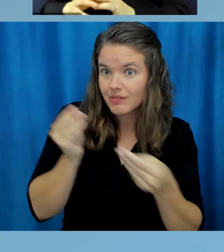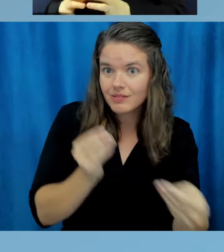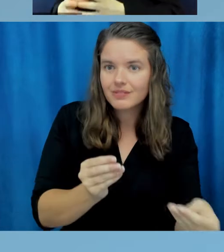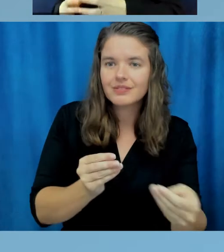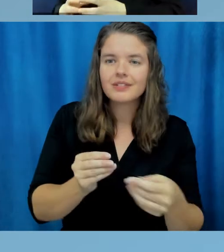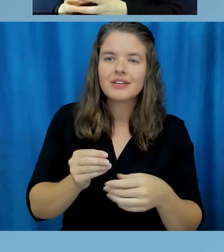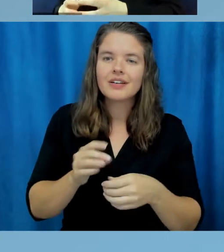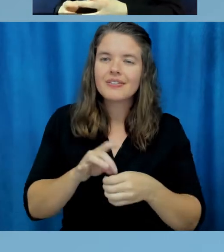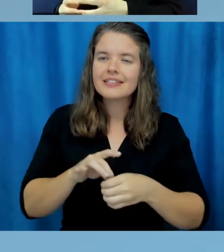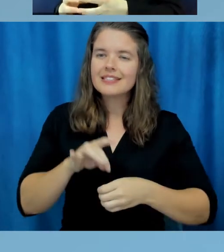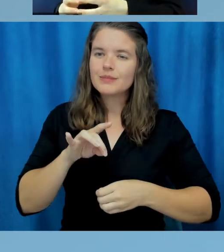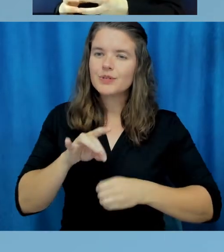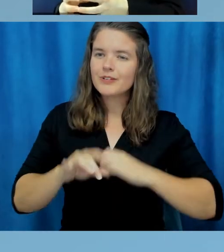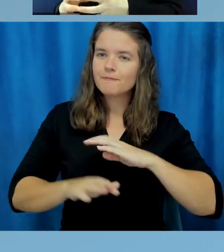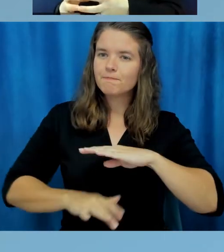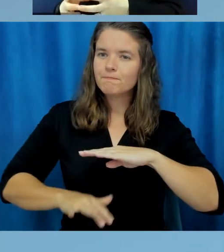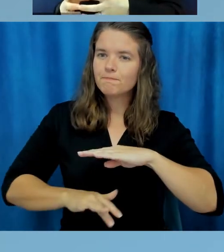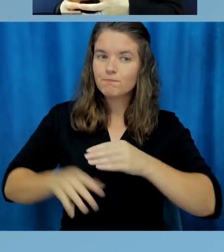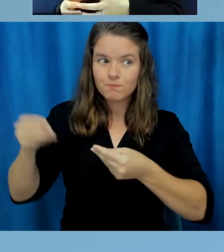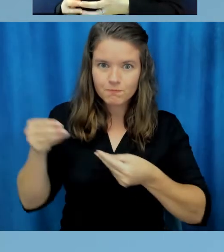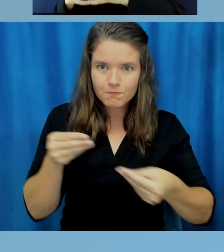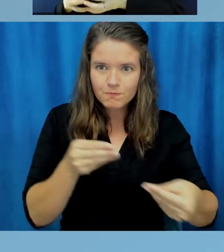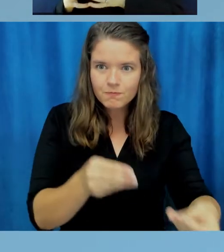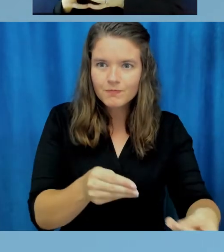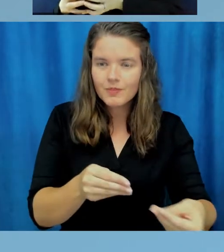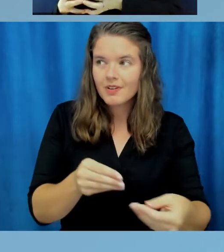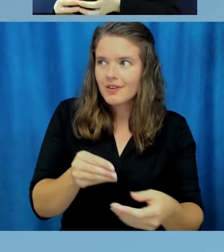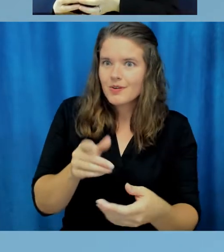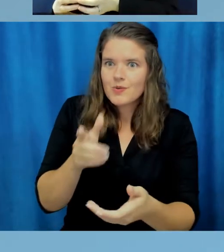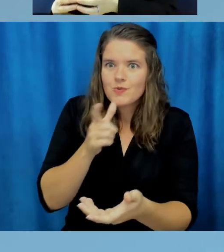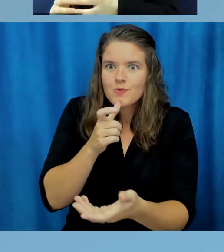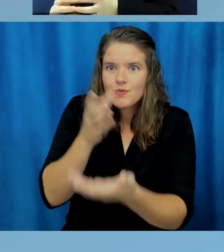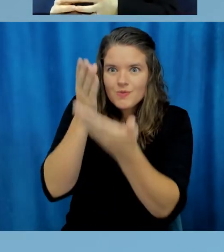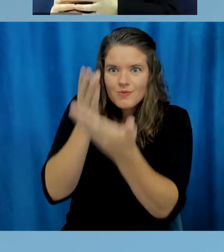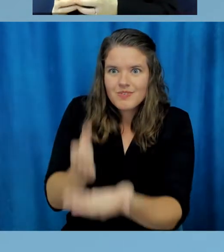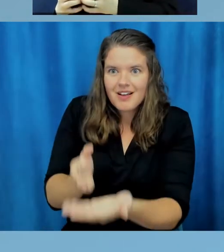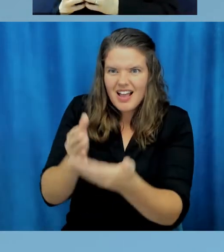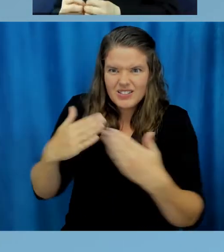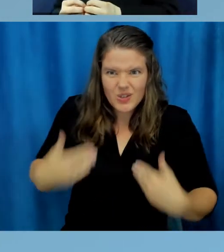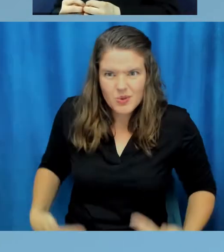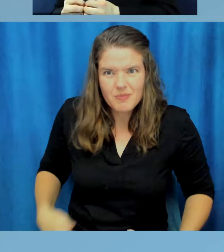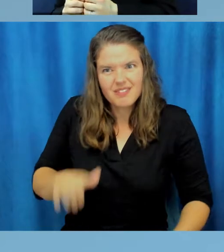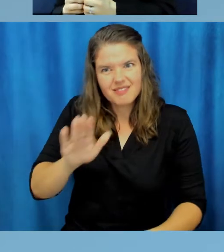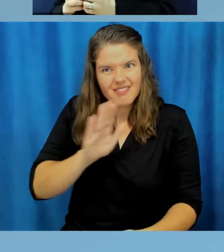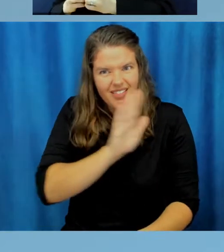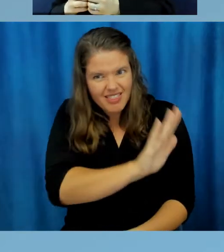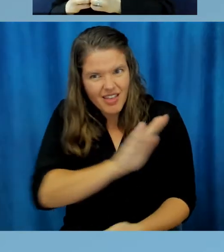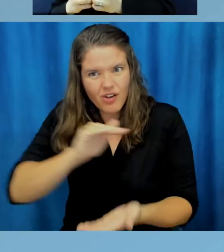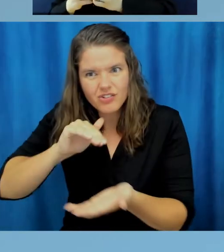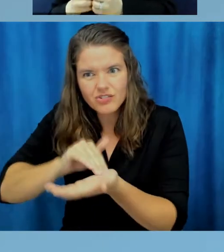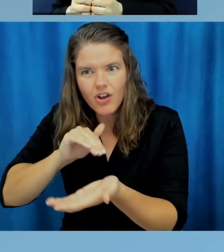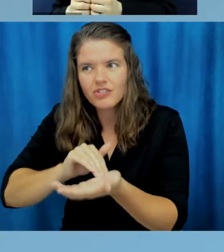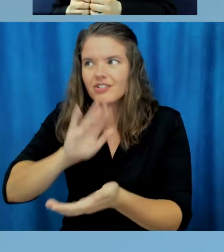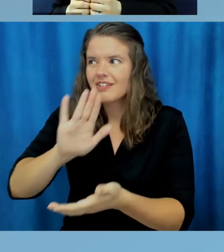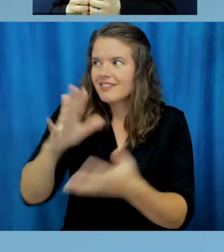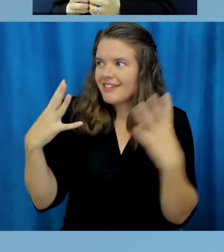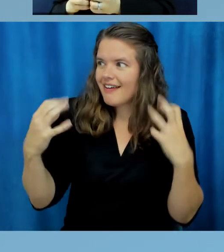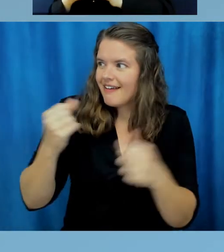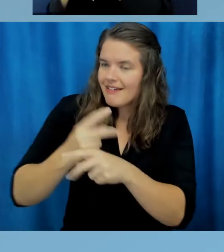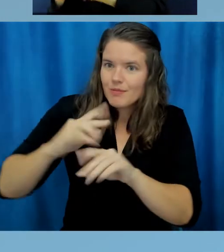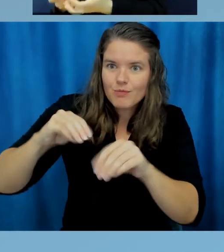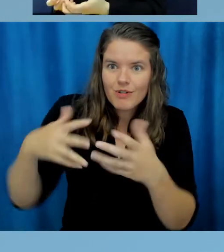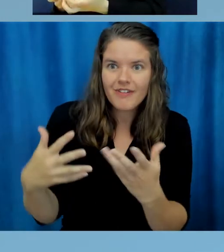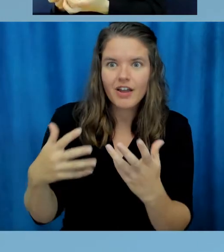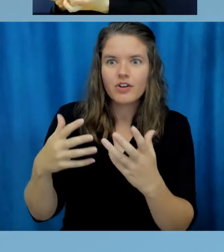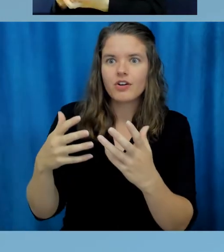the spirit in which it's relayed, the spirit of who you are as a human, as their doctor, as their healthcare provider. We